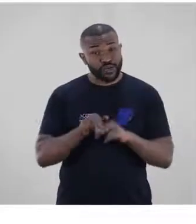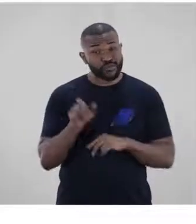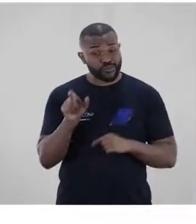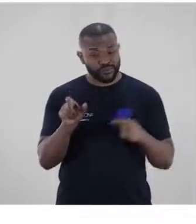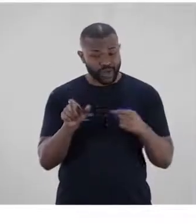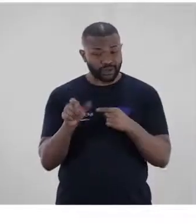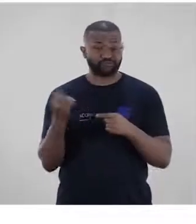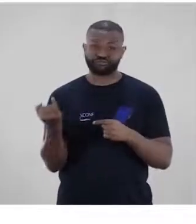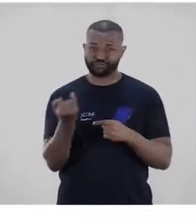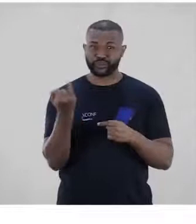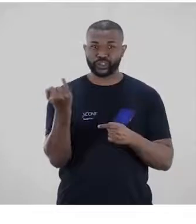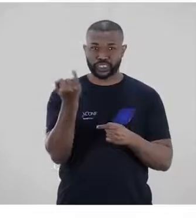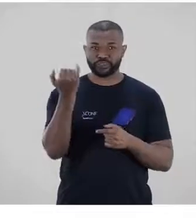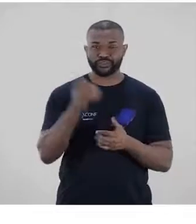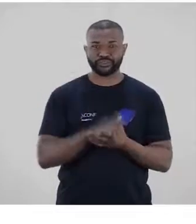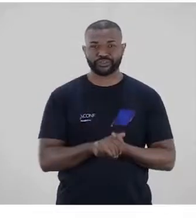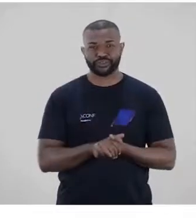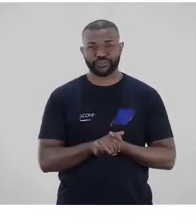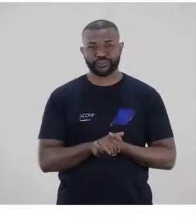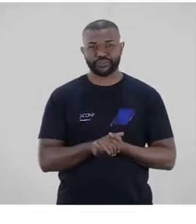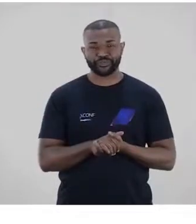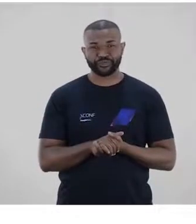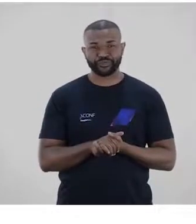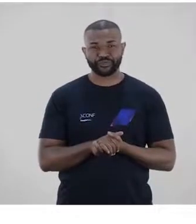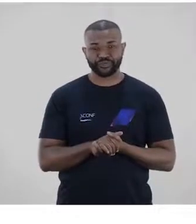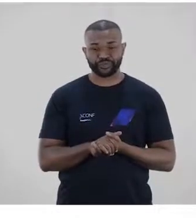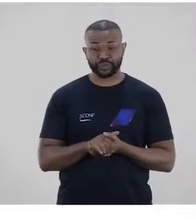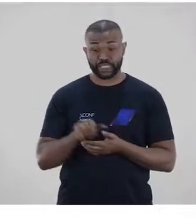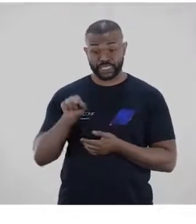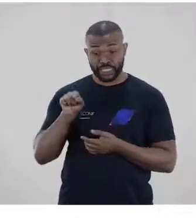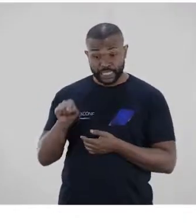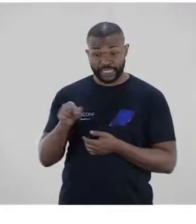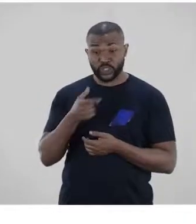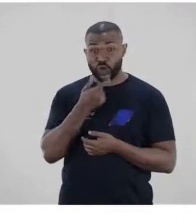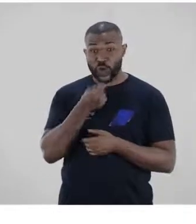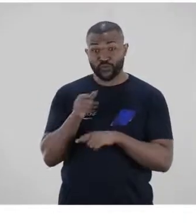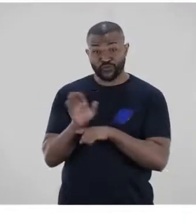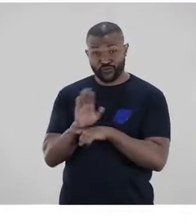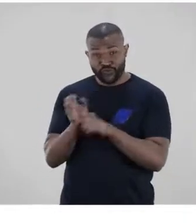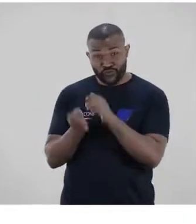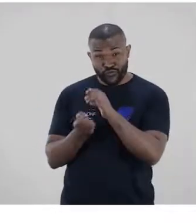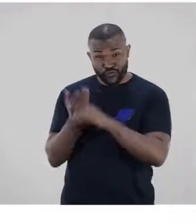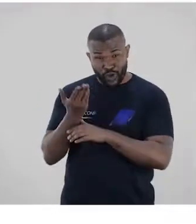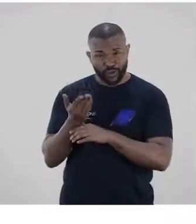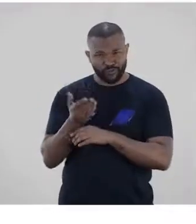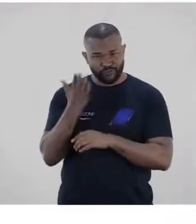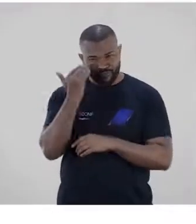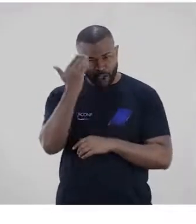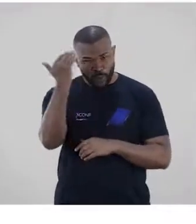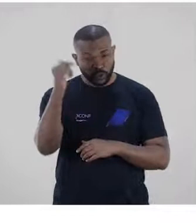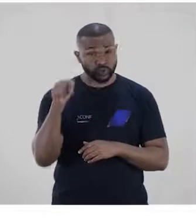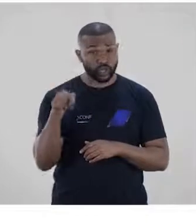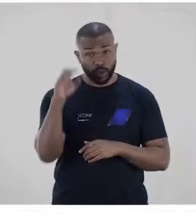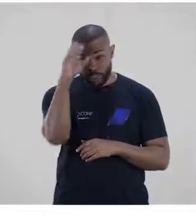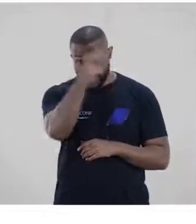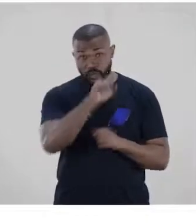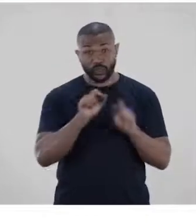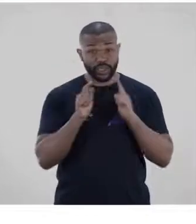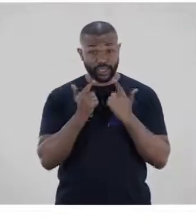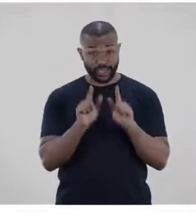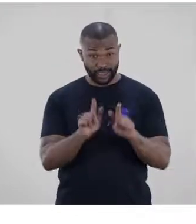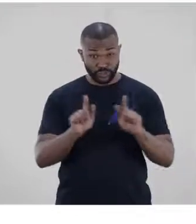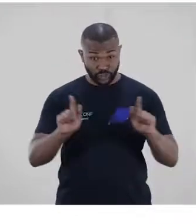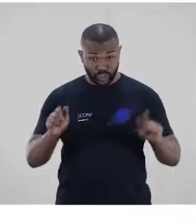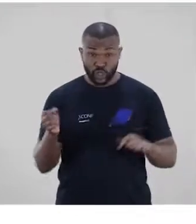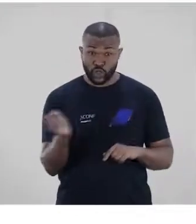Fellini, the famous filmmaker, said that every time we learn a new language, we create a new vision of life. And maybe